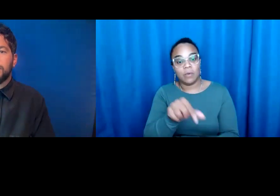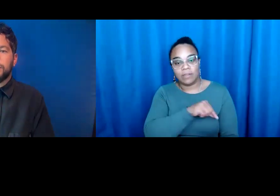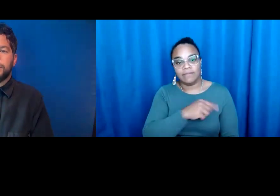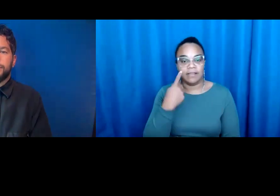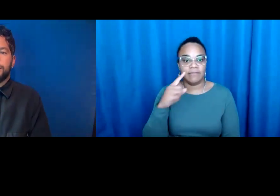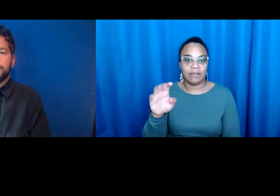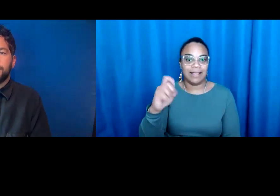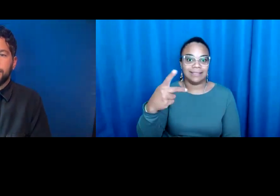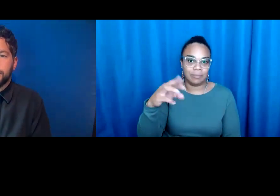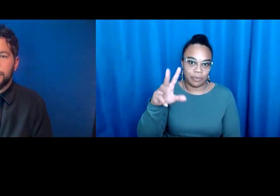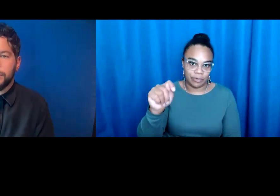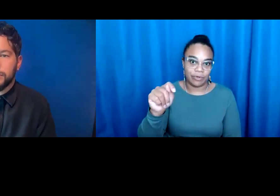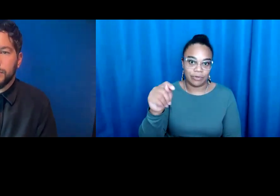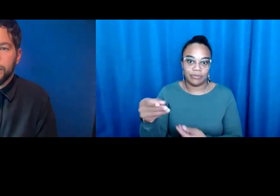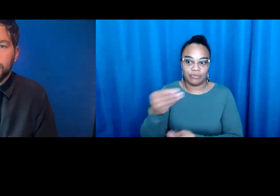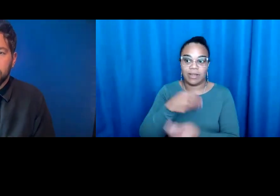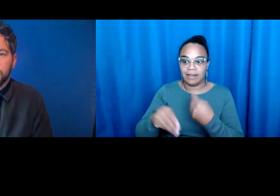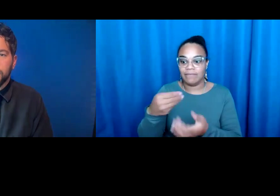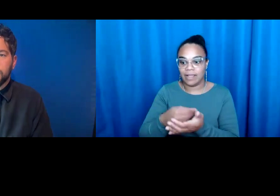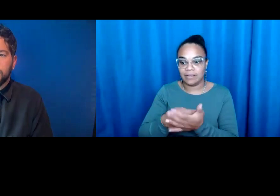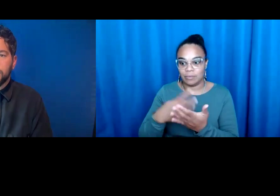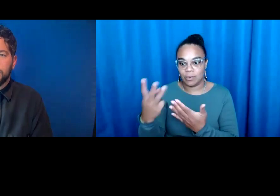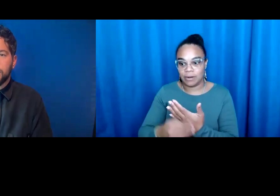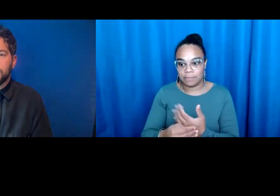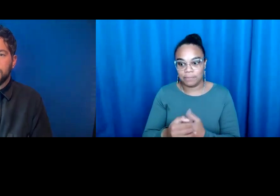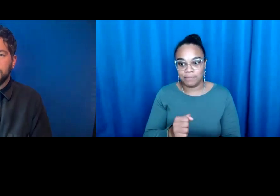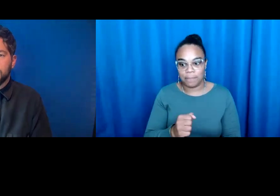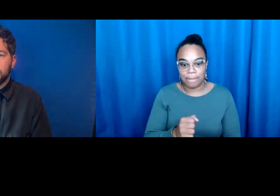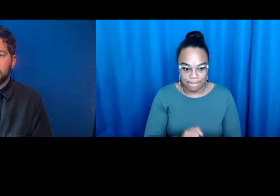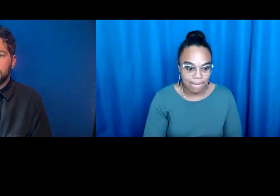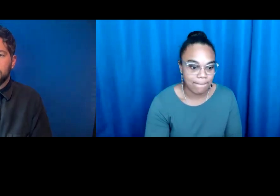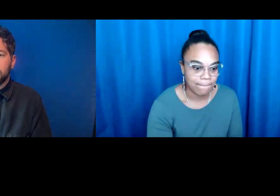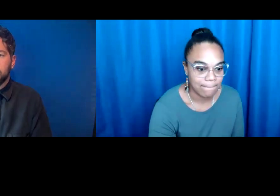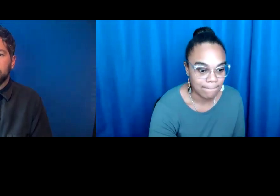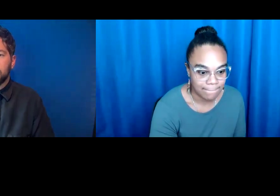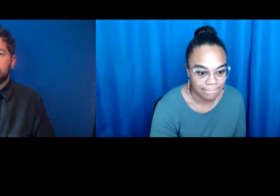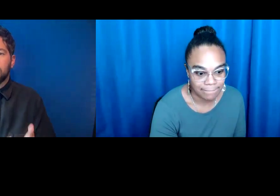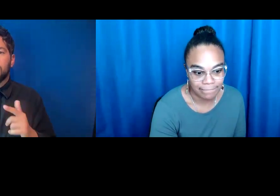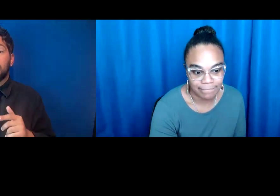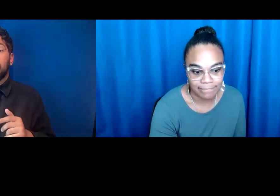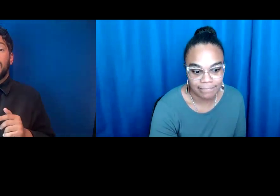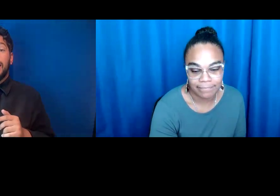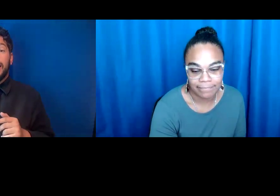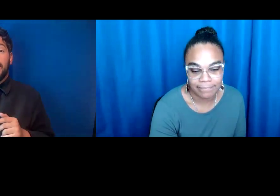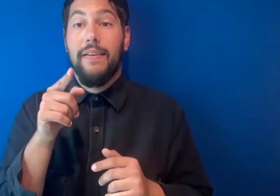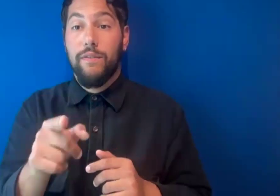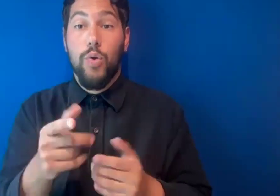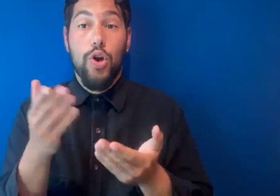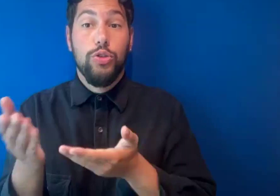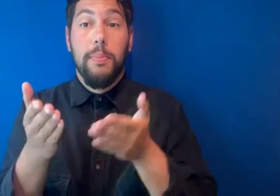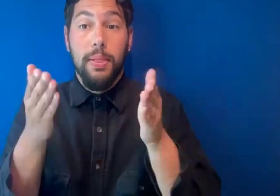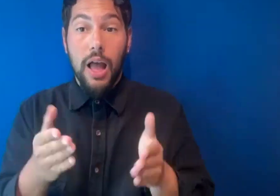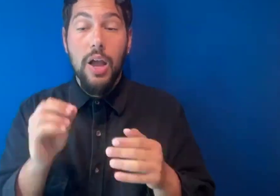export trade finance programs. Right? Let me say that again. If you are a supplier or